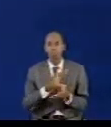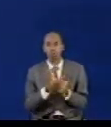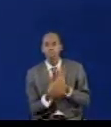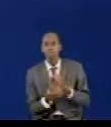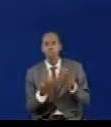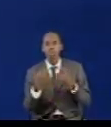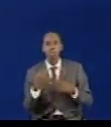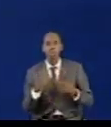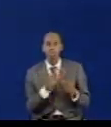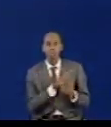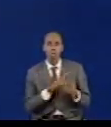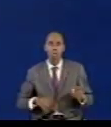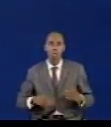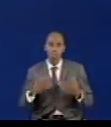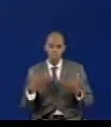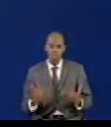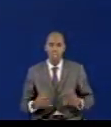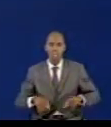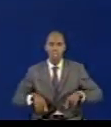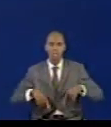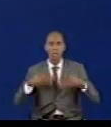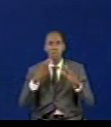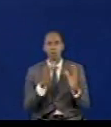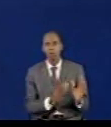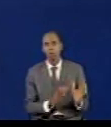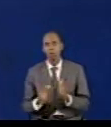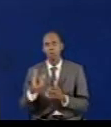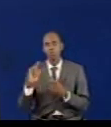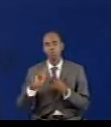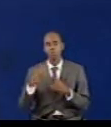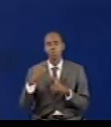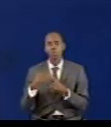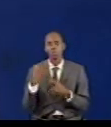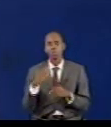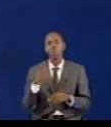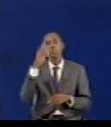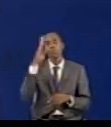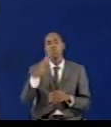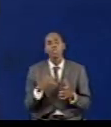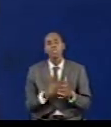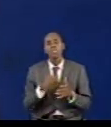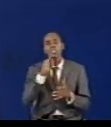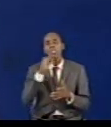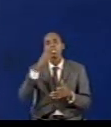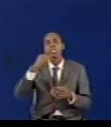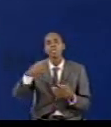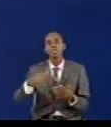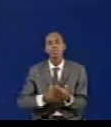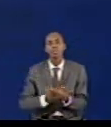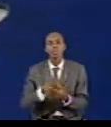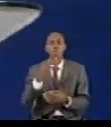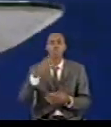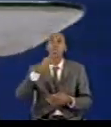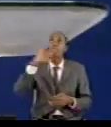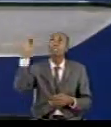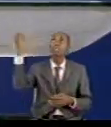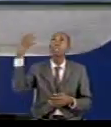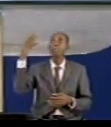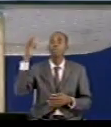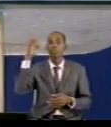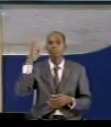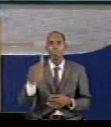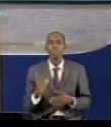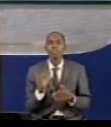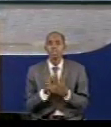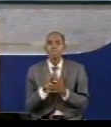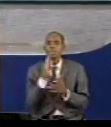live according to the word of God. It's the gospel of the grace of God, that the content of the